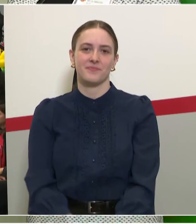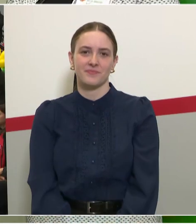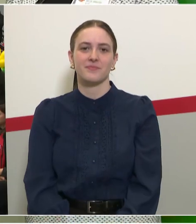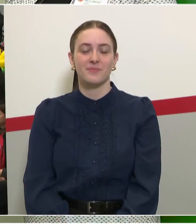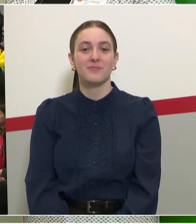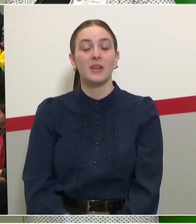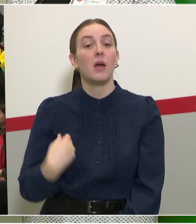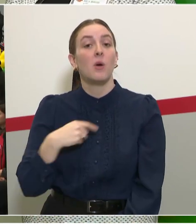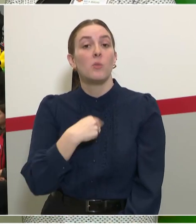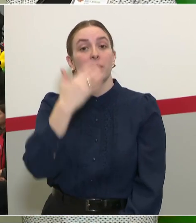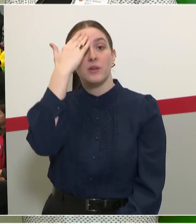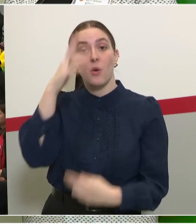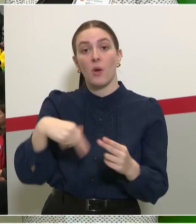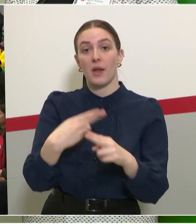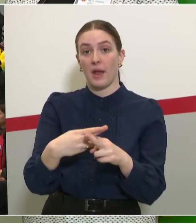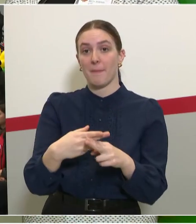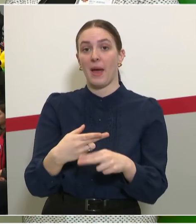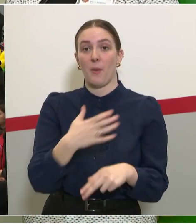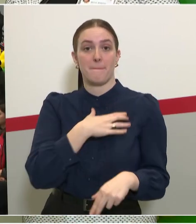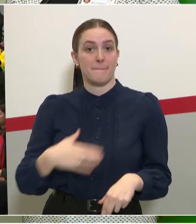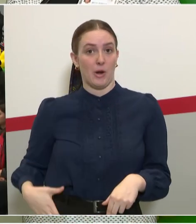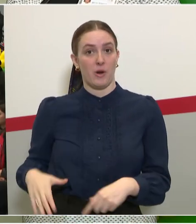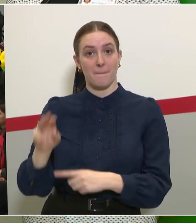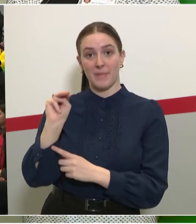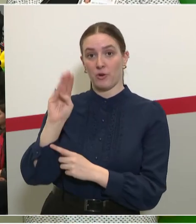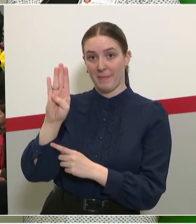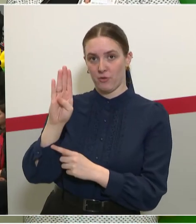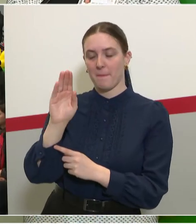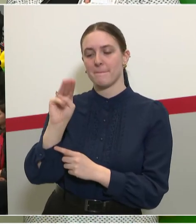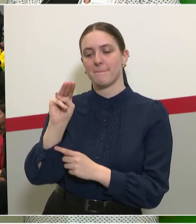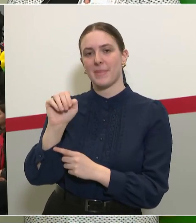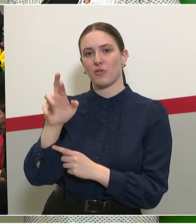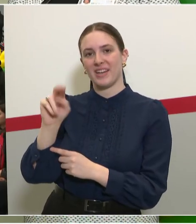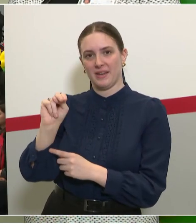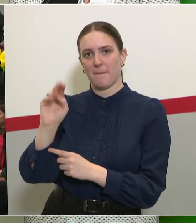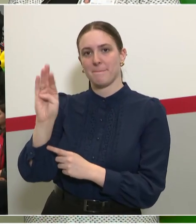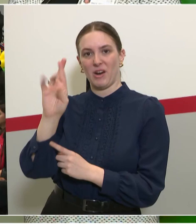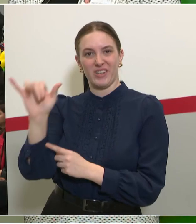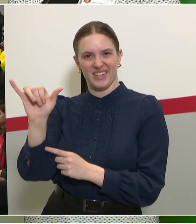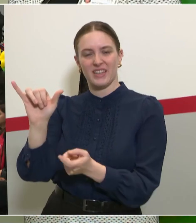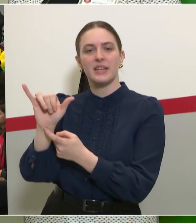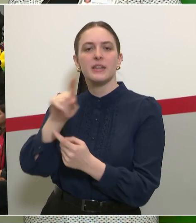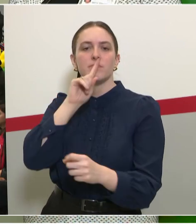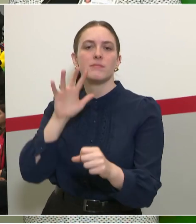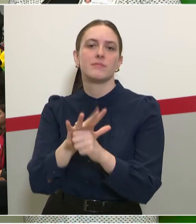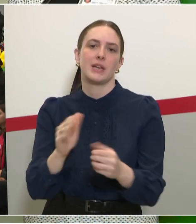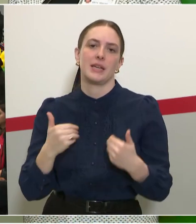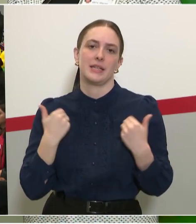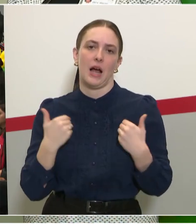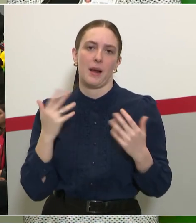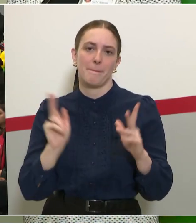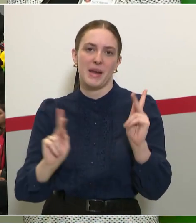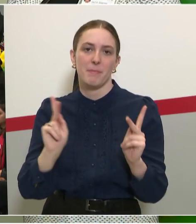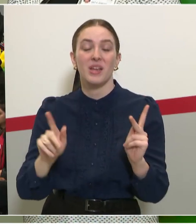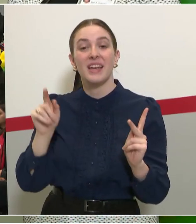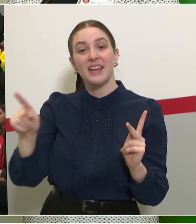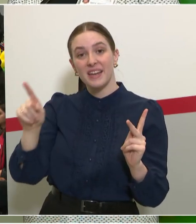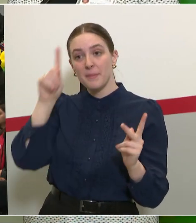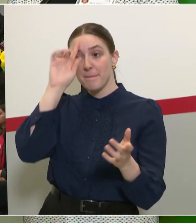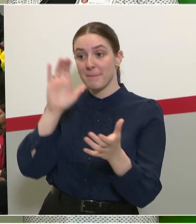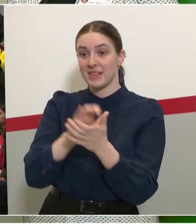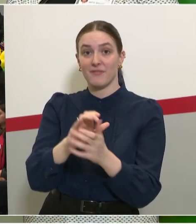What we know about Mayor Marion Barry is that he was very committed to young people. He believed in a career of public